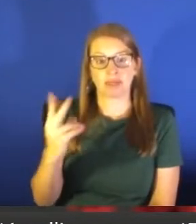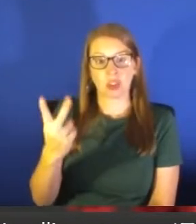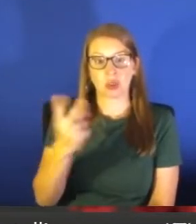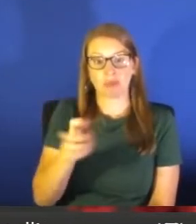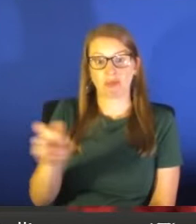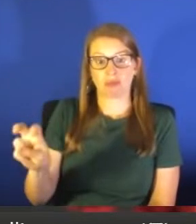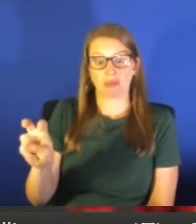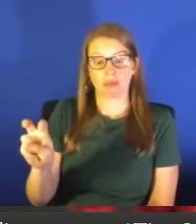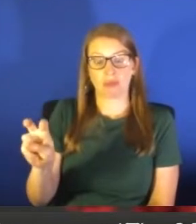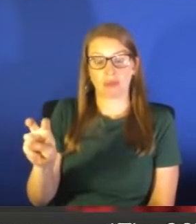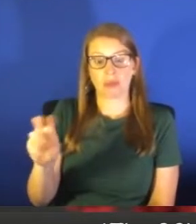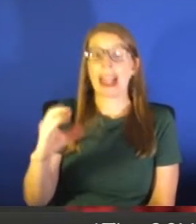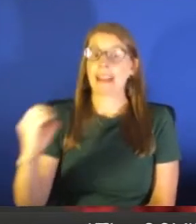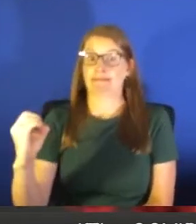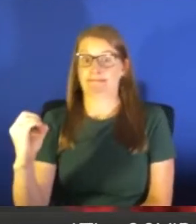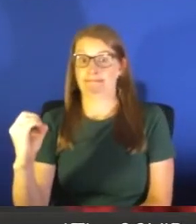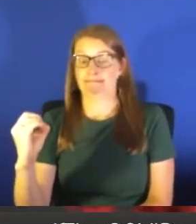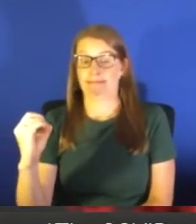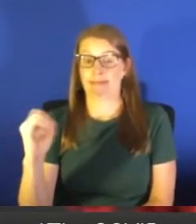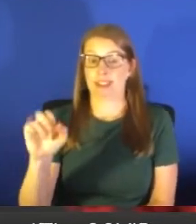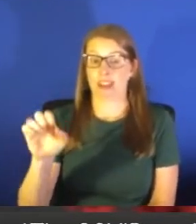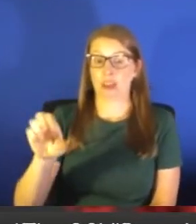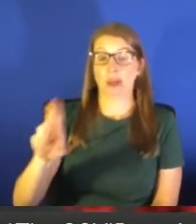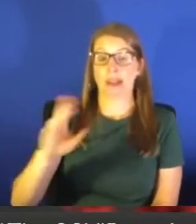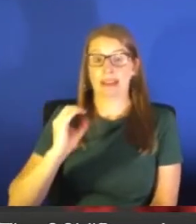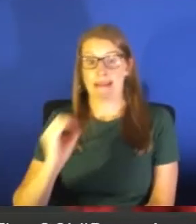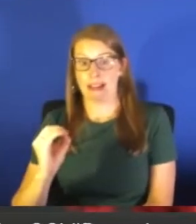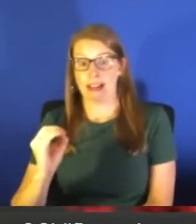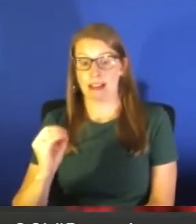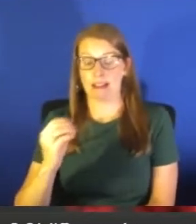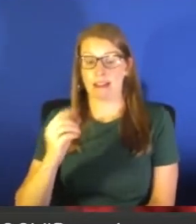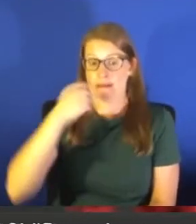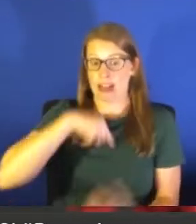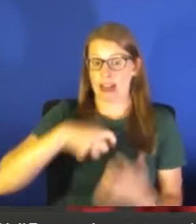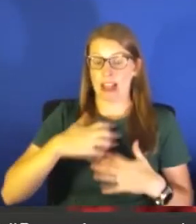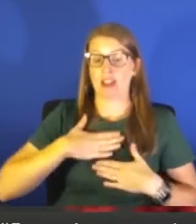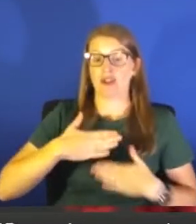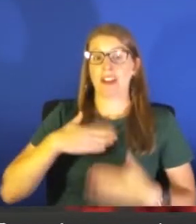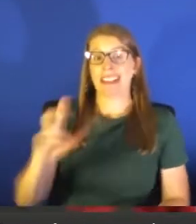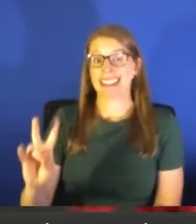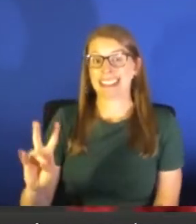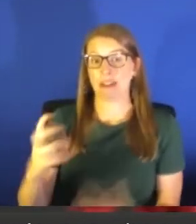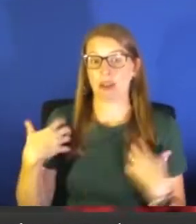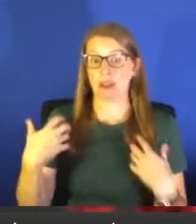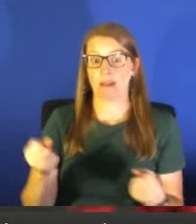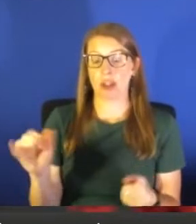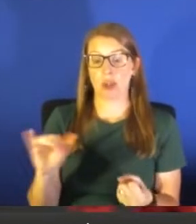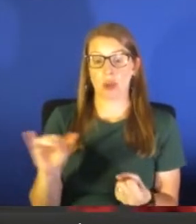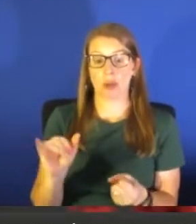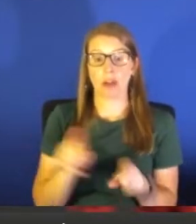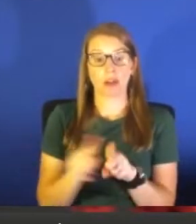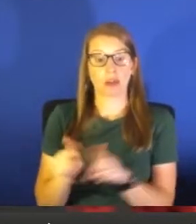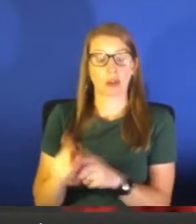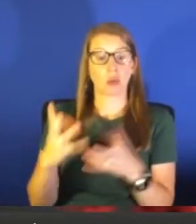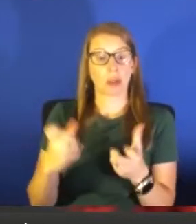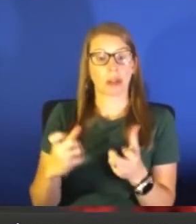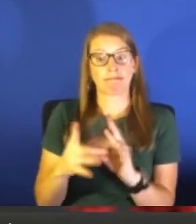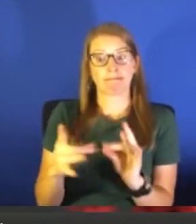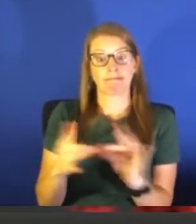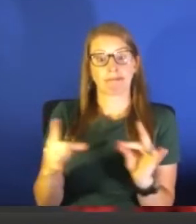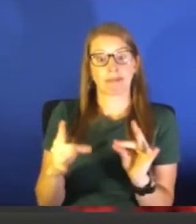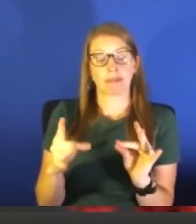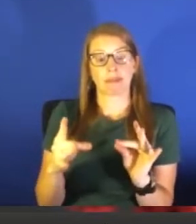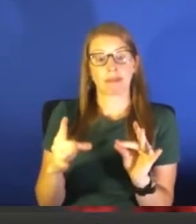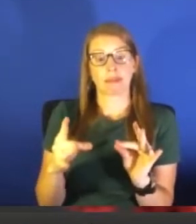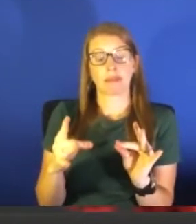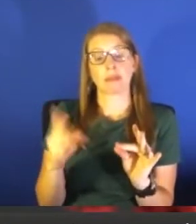it's actually 0 in the ICU, none on the ventilator, and 7 in that recovery period as well. And would also like to say that, you know, looking at the MARC